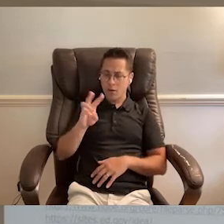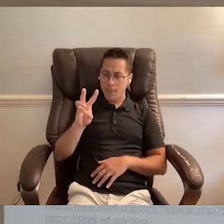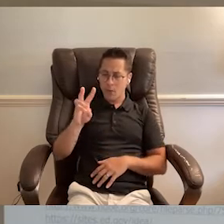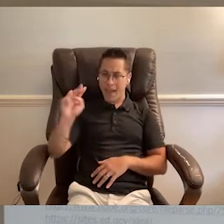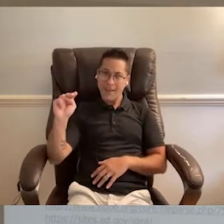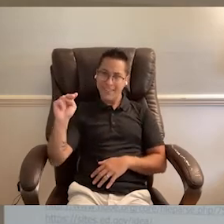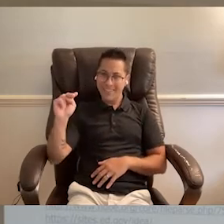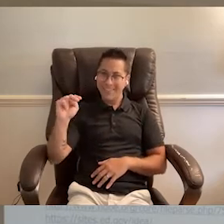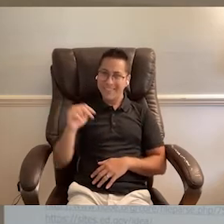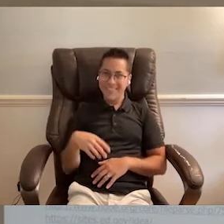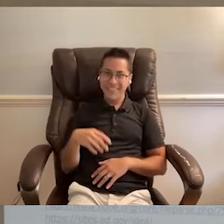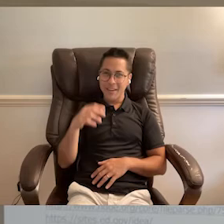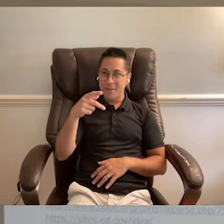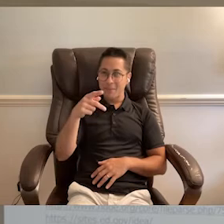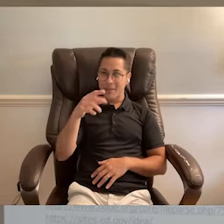PWN, sorry.